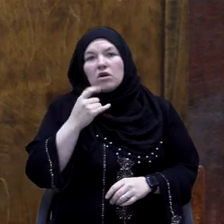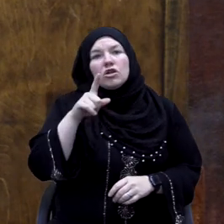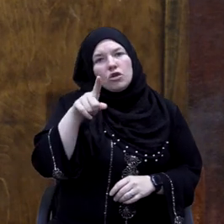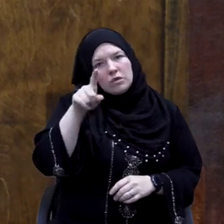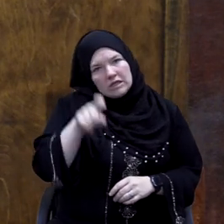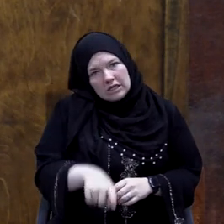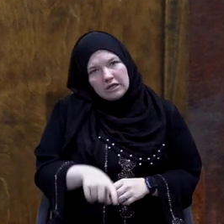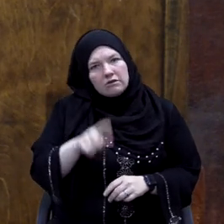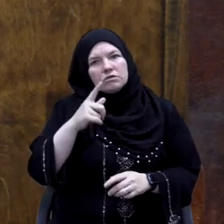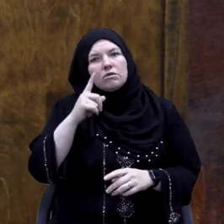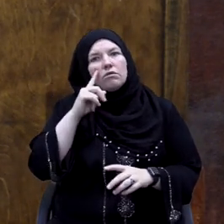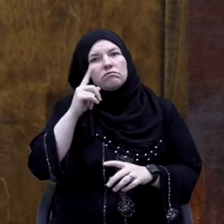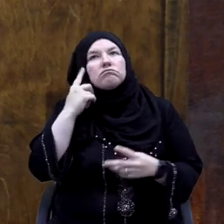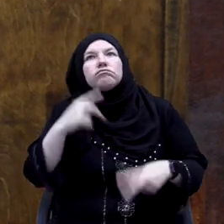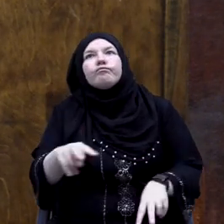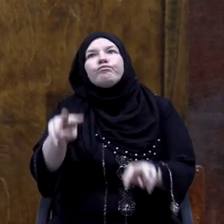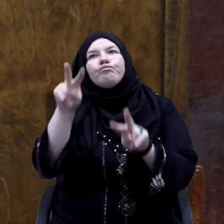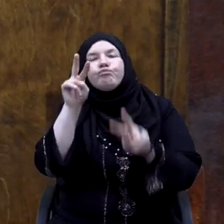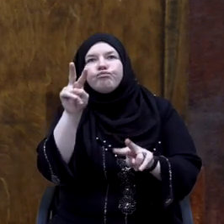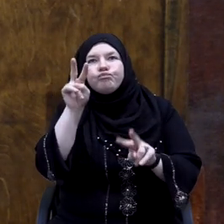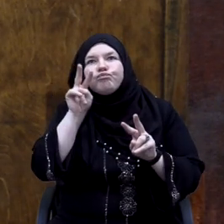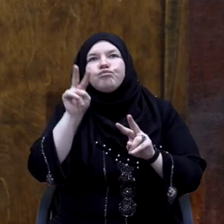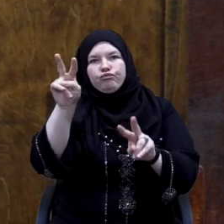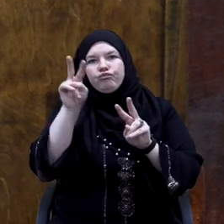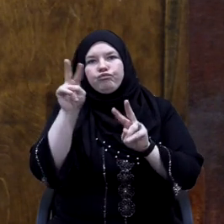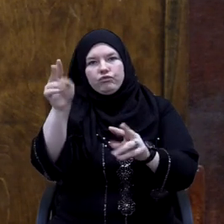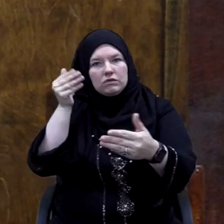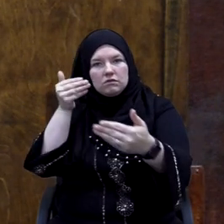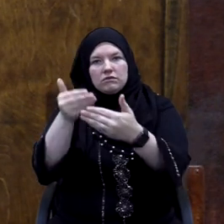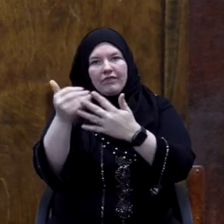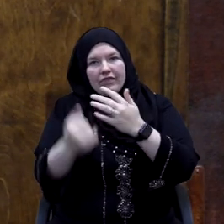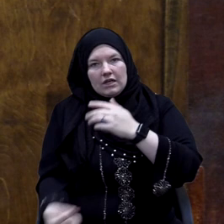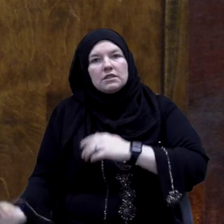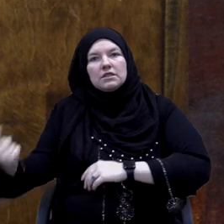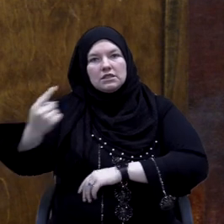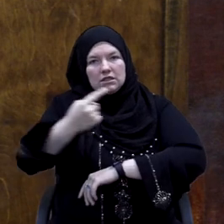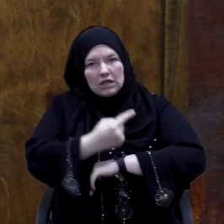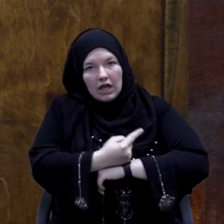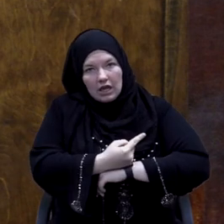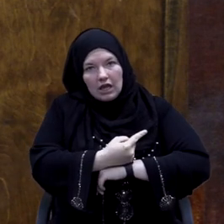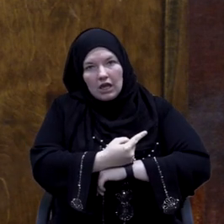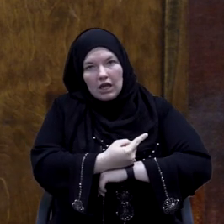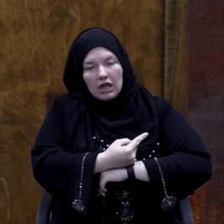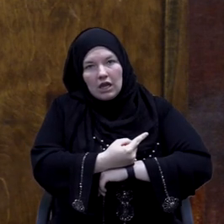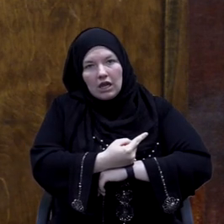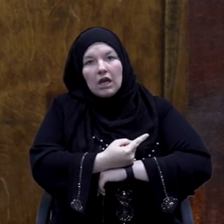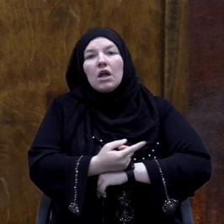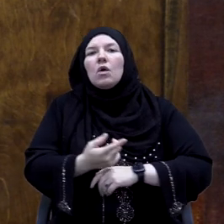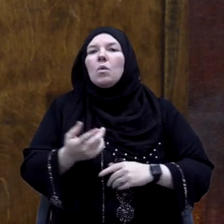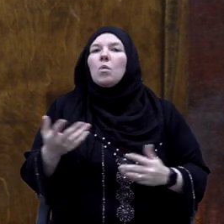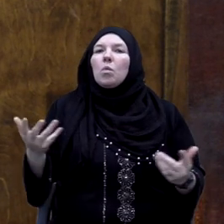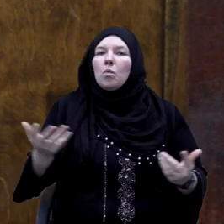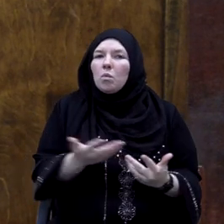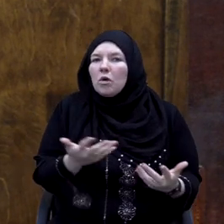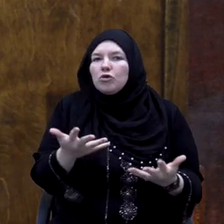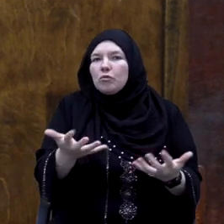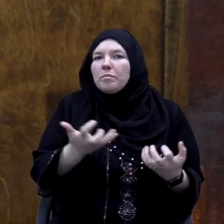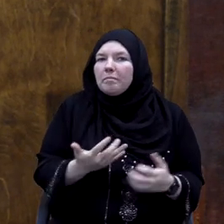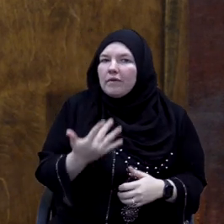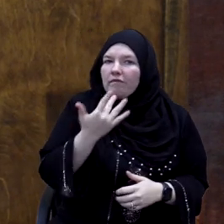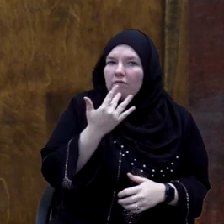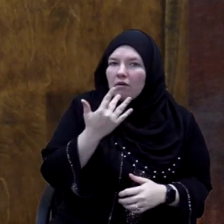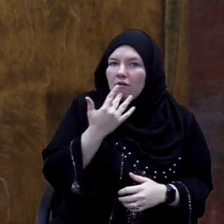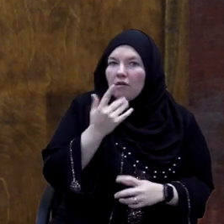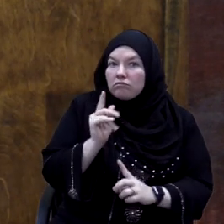that day and positioning yourself with your actions, which fate do you like more? And